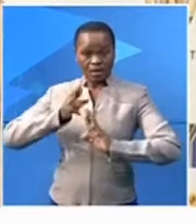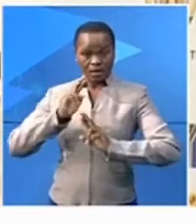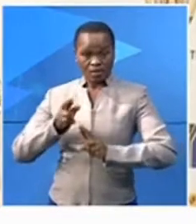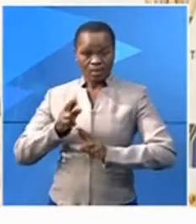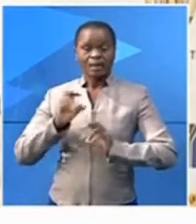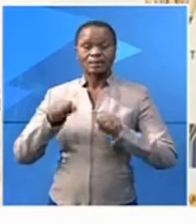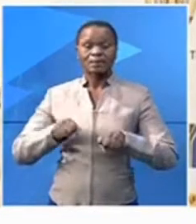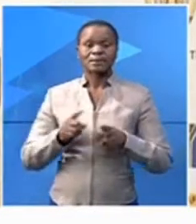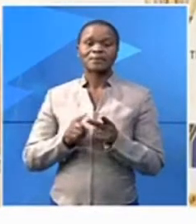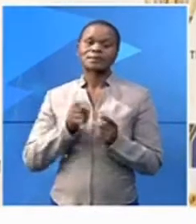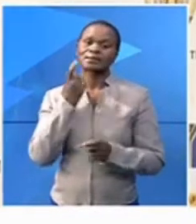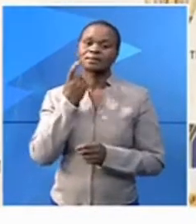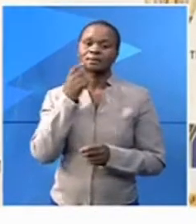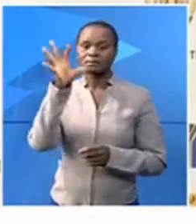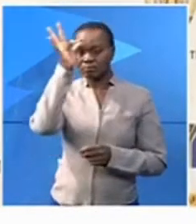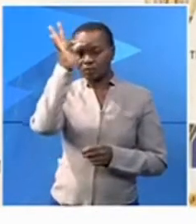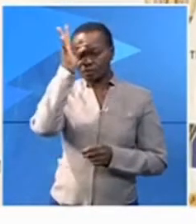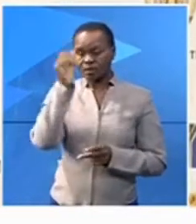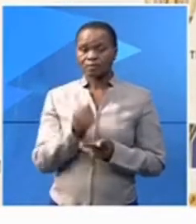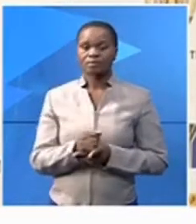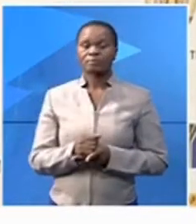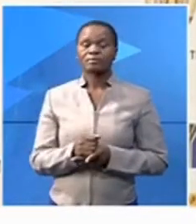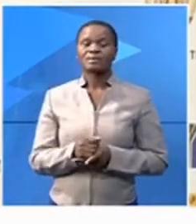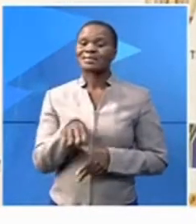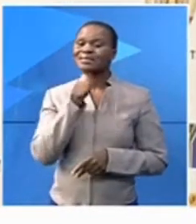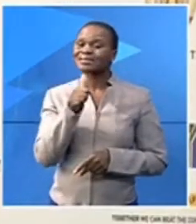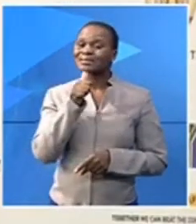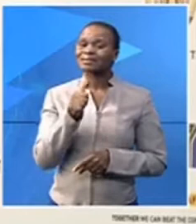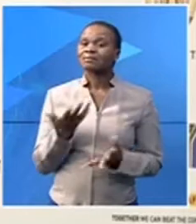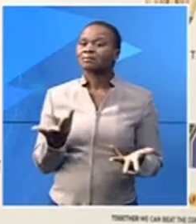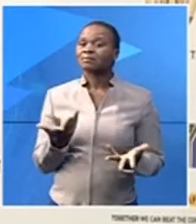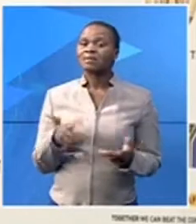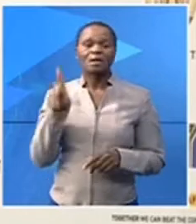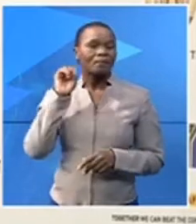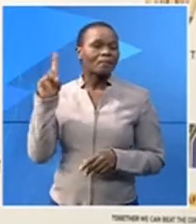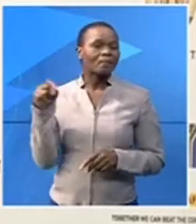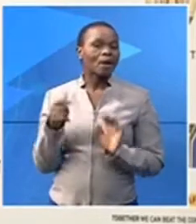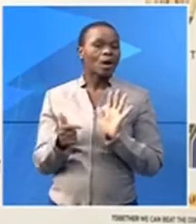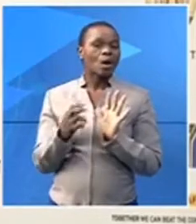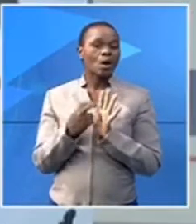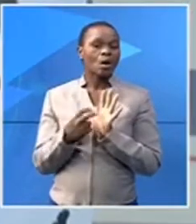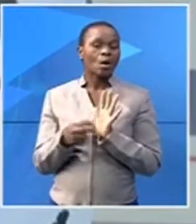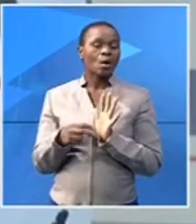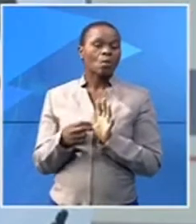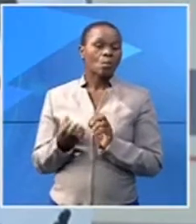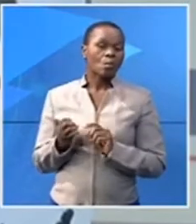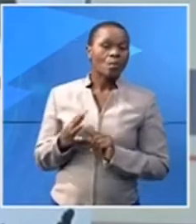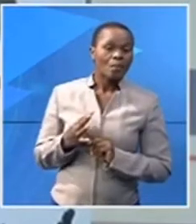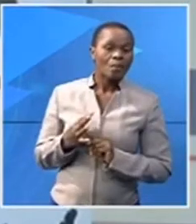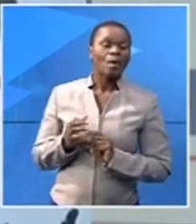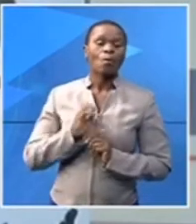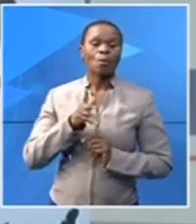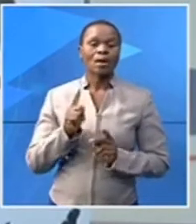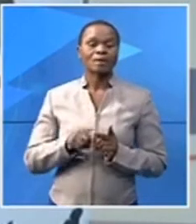Definitely it will be easy for the police, but that does not mean that if you don't comply we won't act.